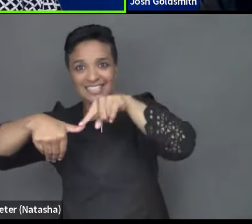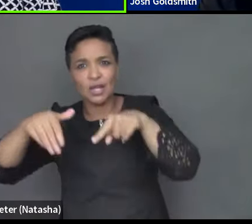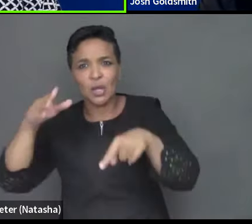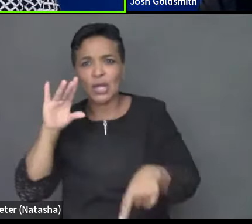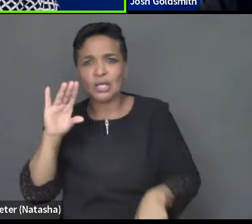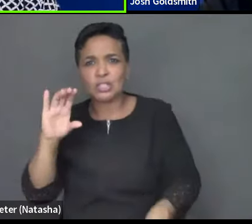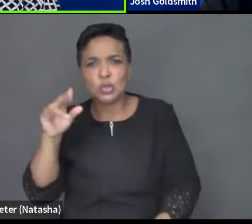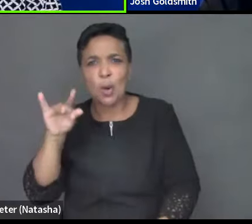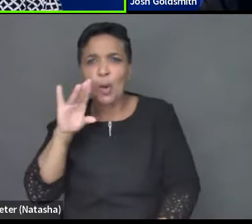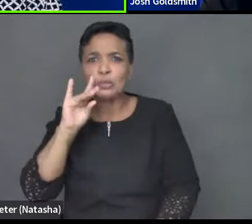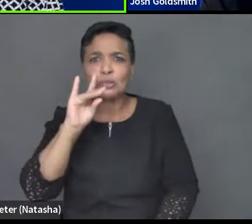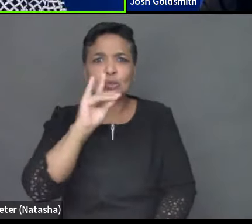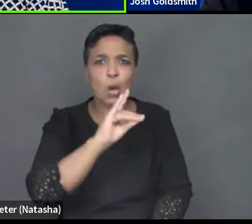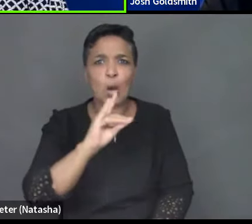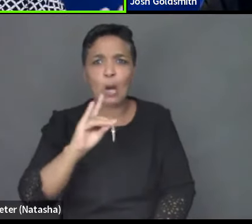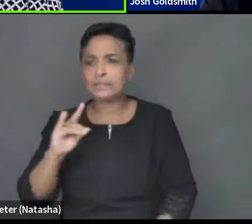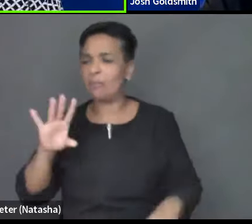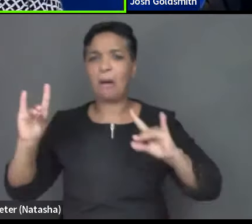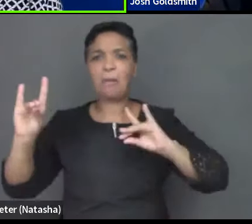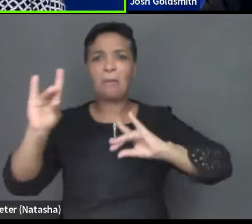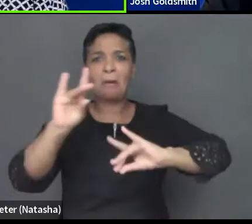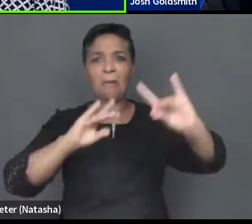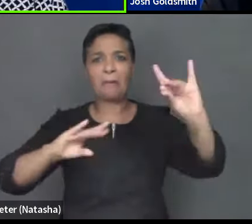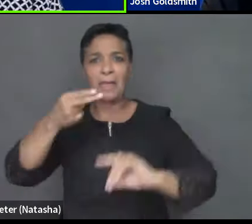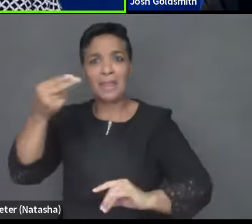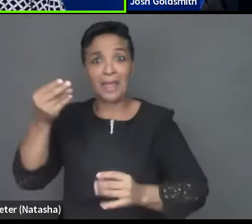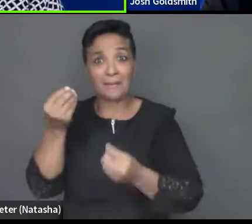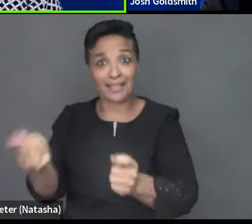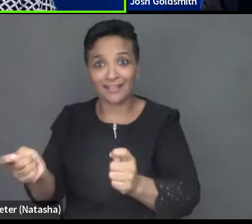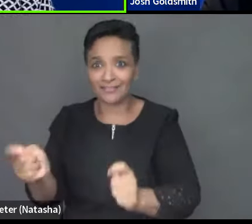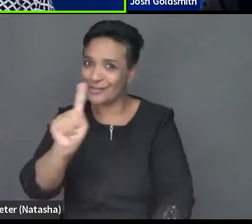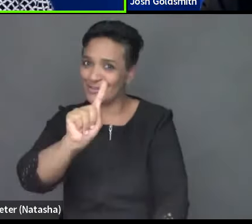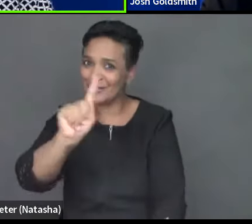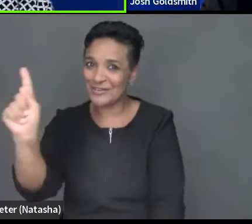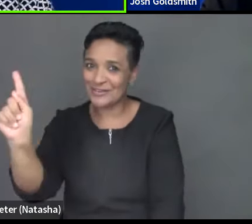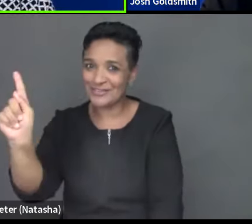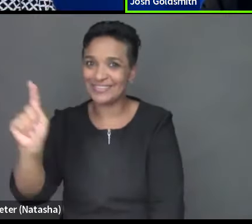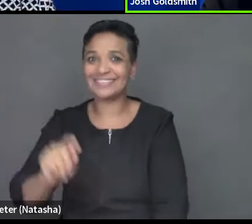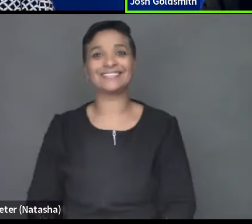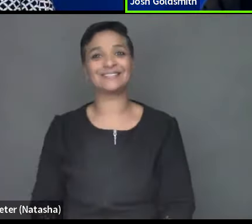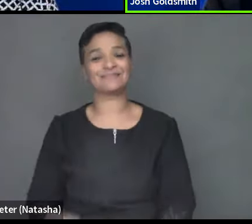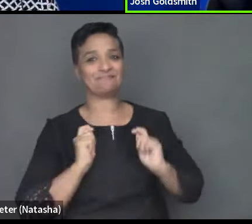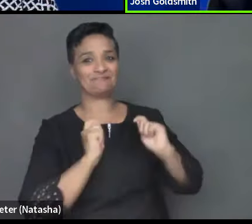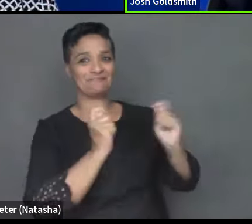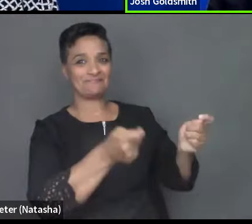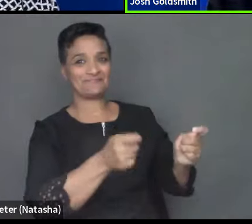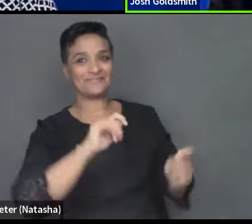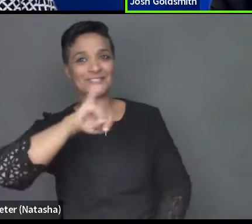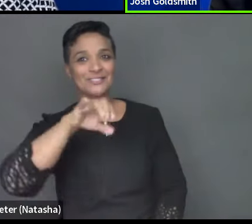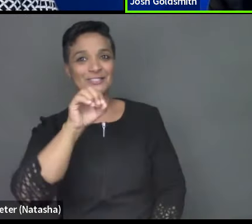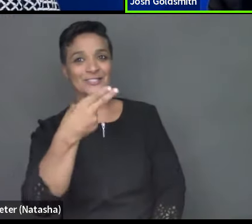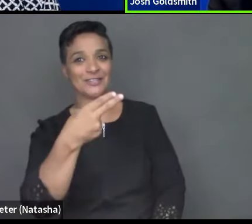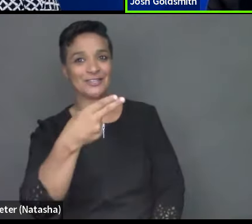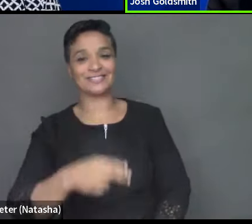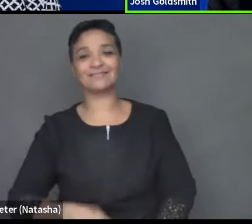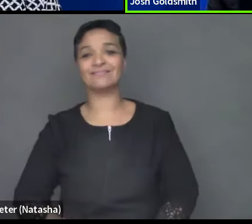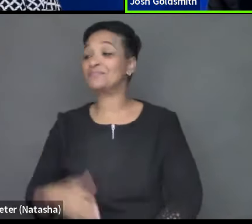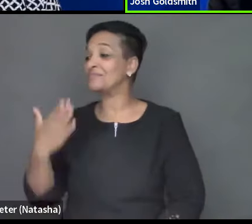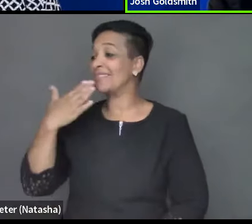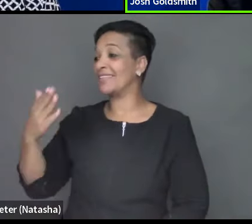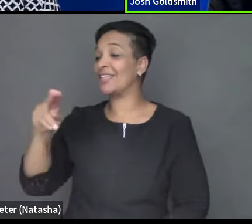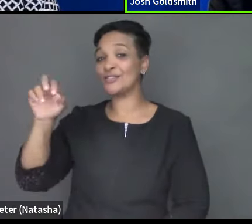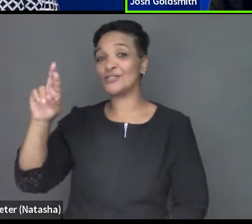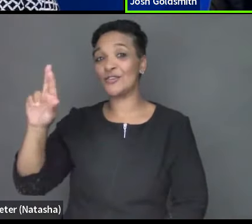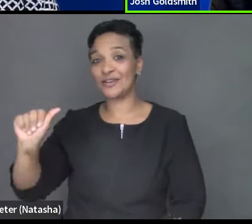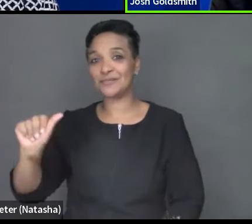the streets of Chihuahua, just to let you know. So Josh, over to you. Thanks, Nora. My name